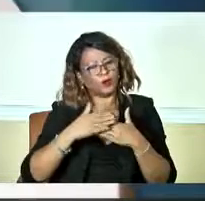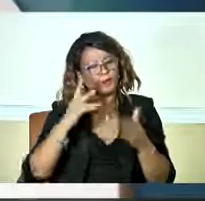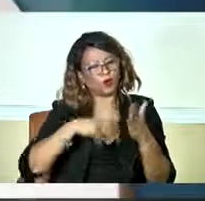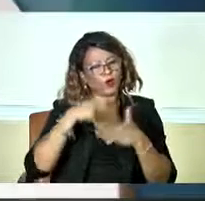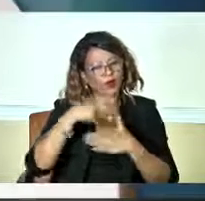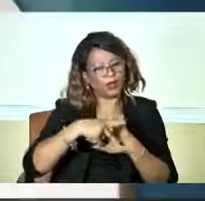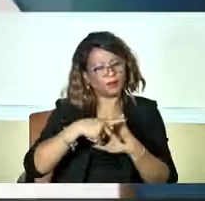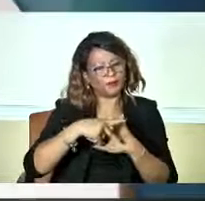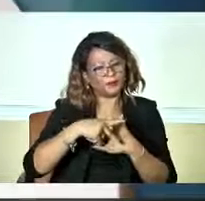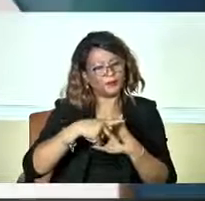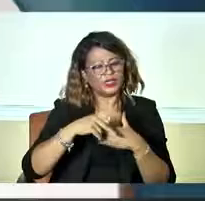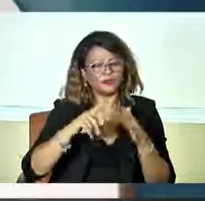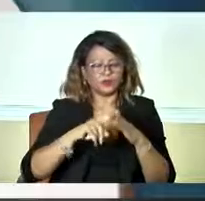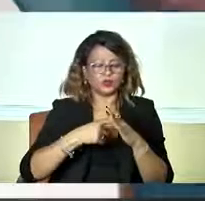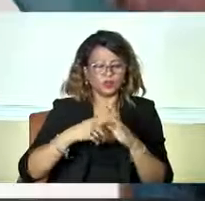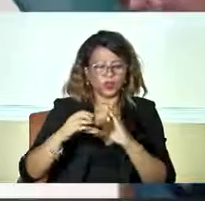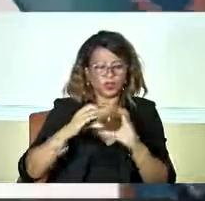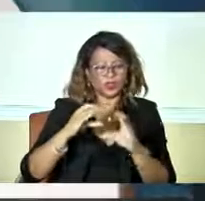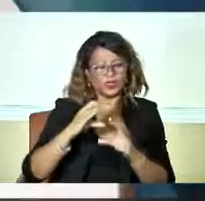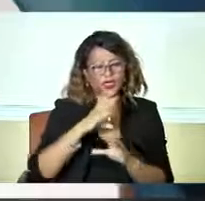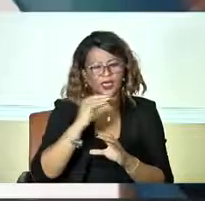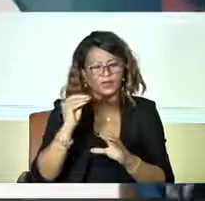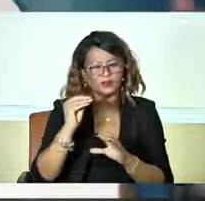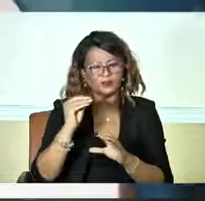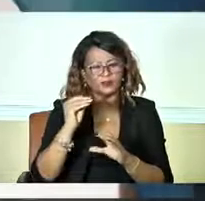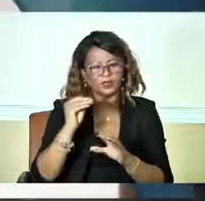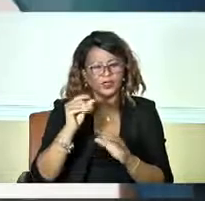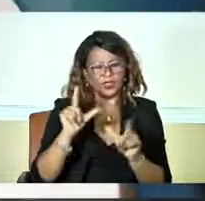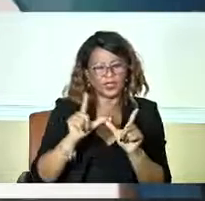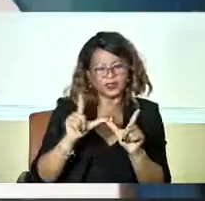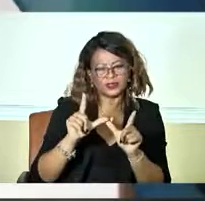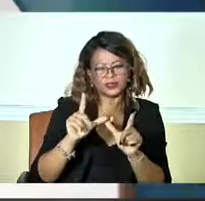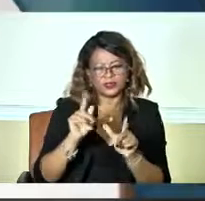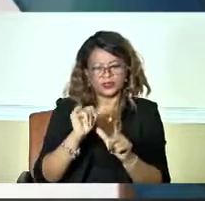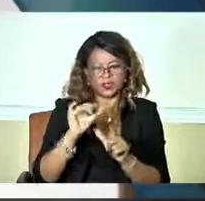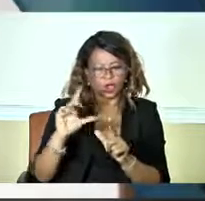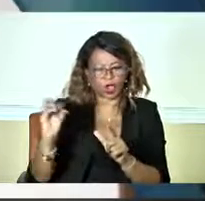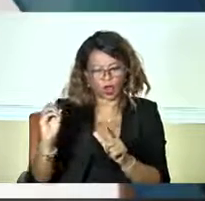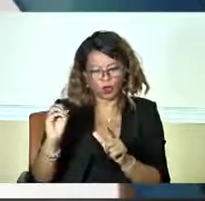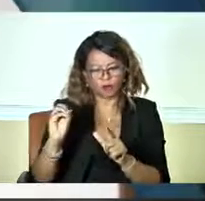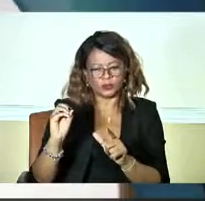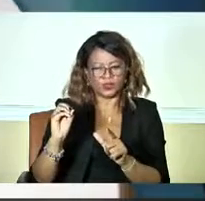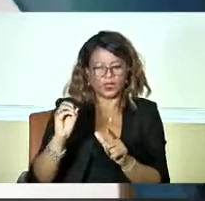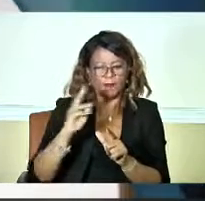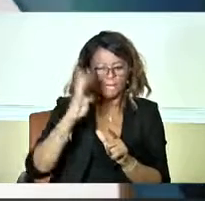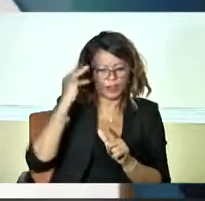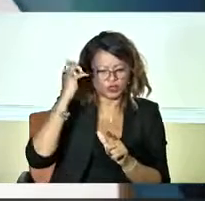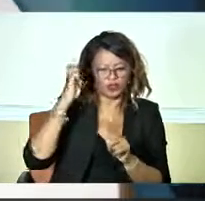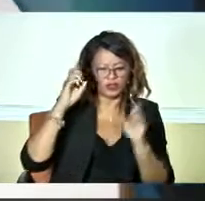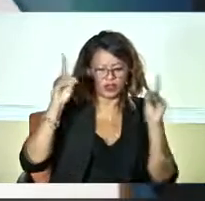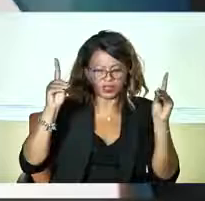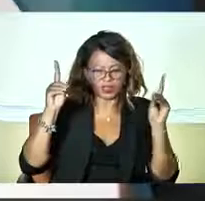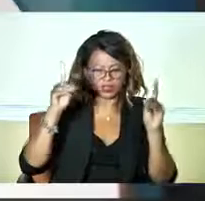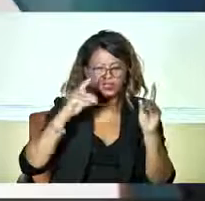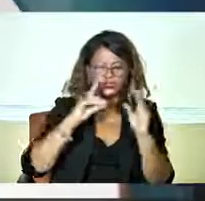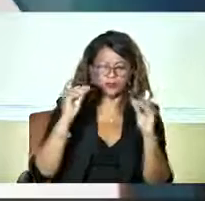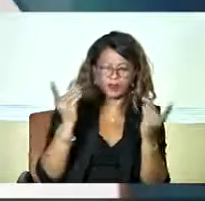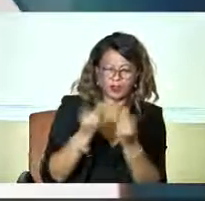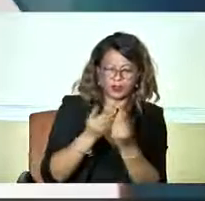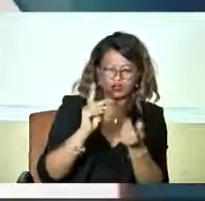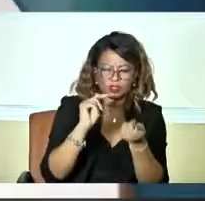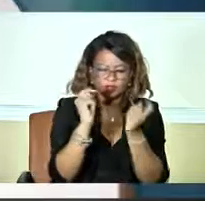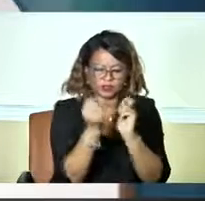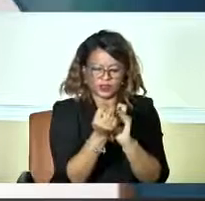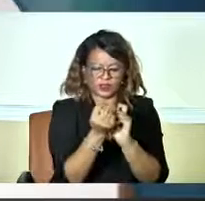is presently being coordinated in partnership with licensed telecoms, the Ministry of Education, the Department of Transformation